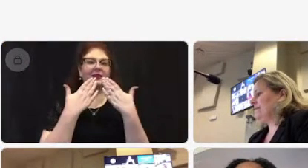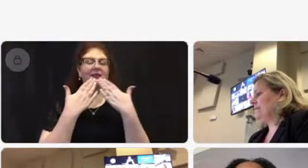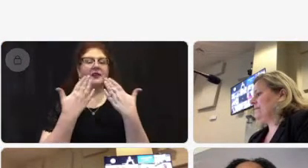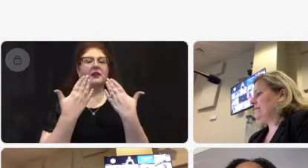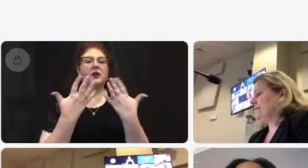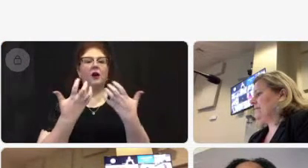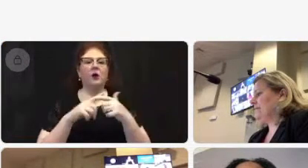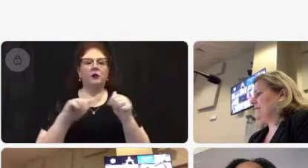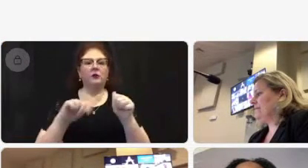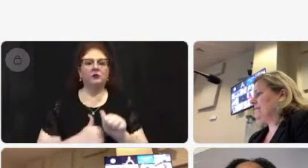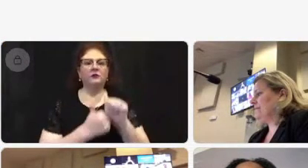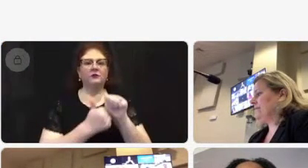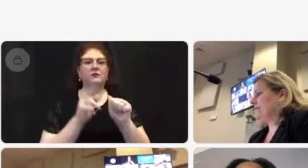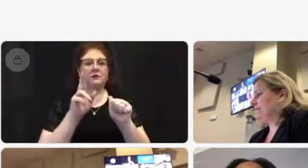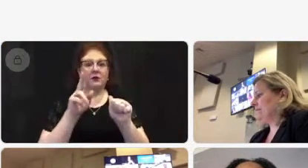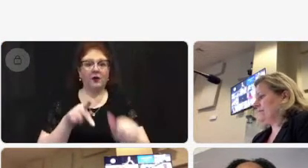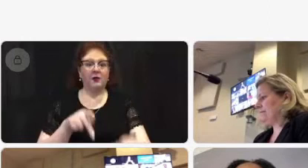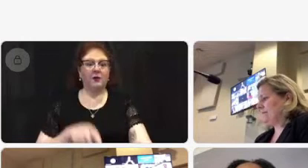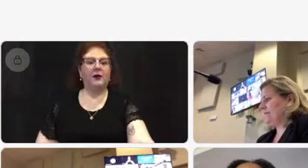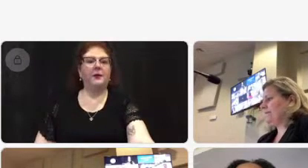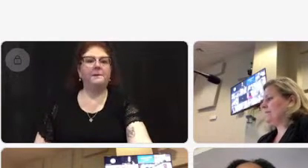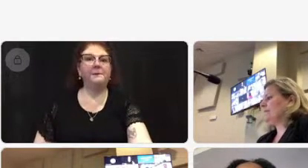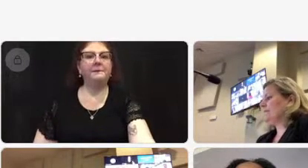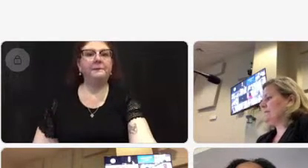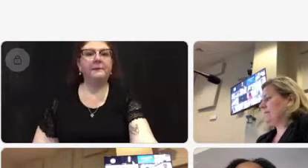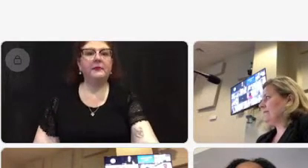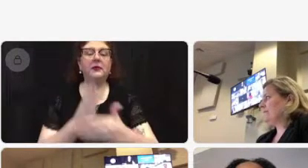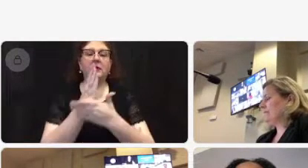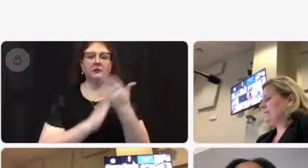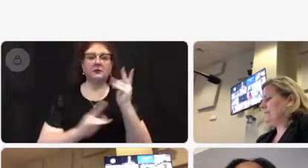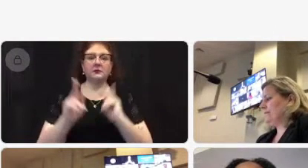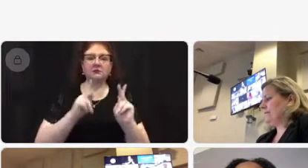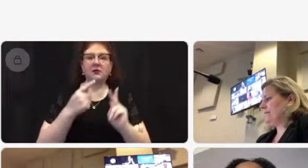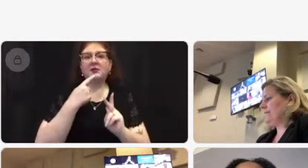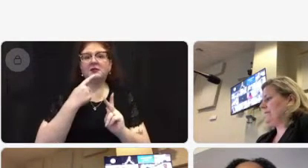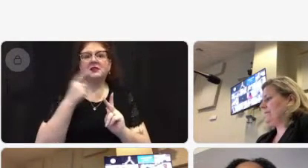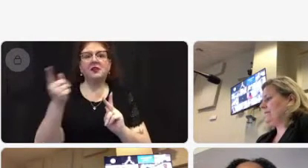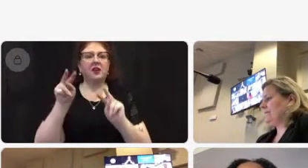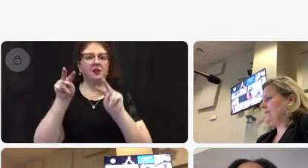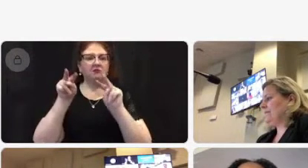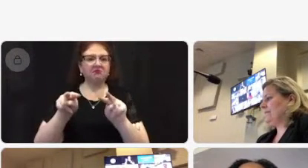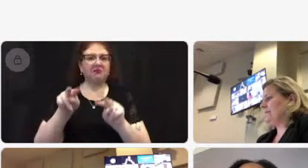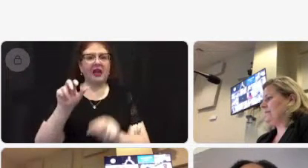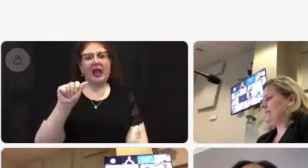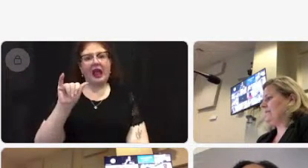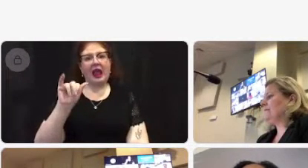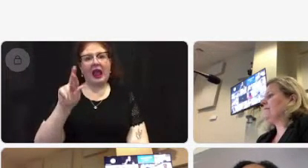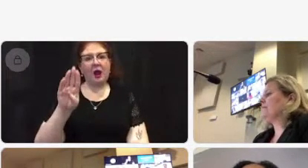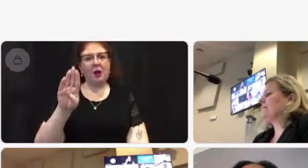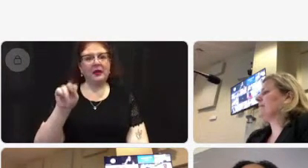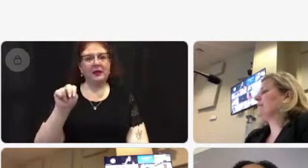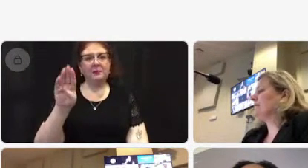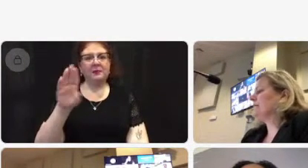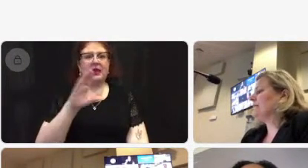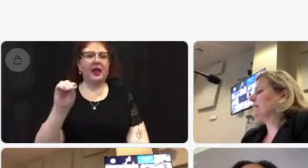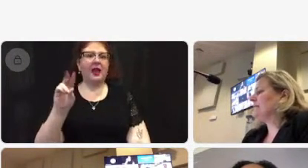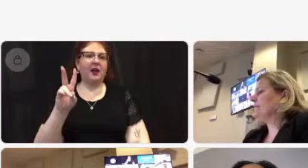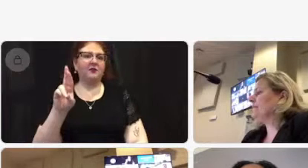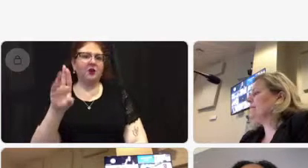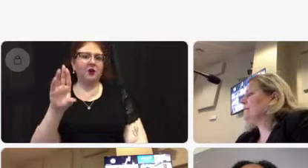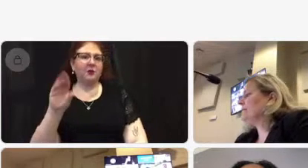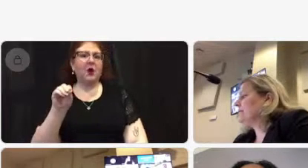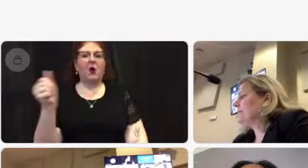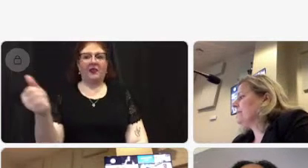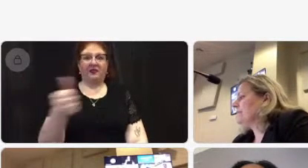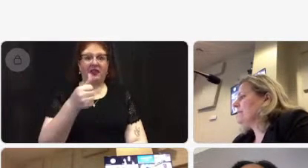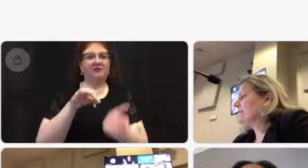had, we've had folks who say they sat there and looked on the Airbnb and Vrbo and they counted how many were in their neighborhood, and